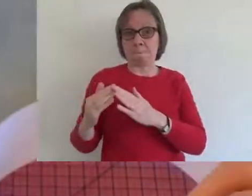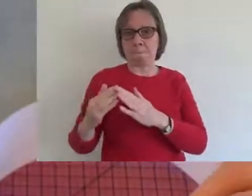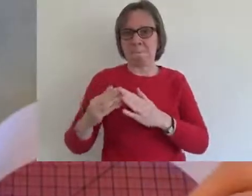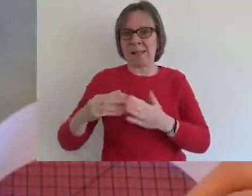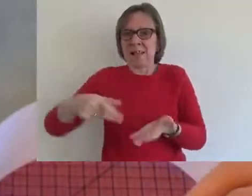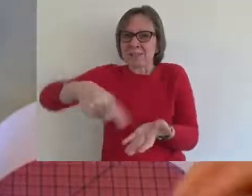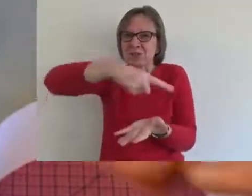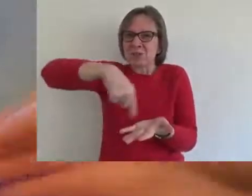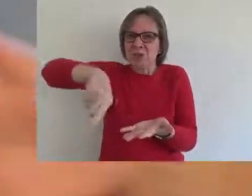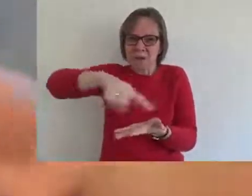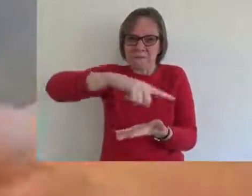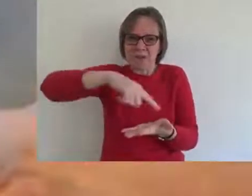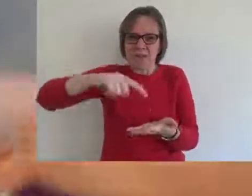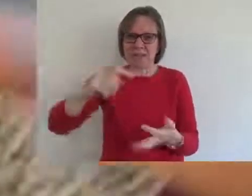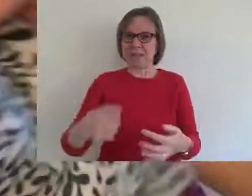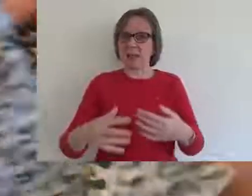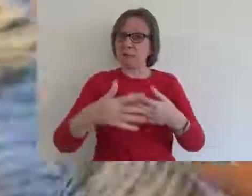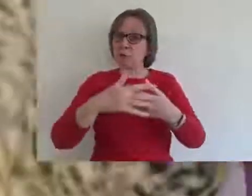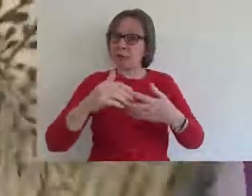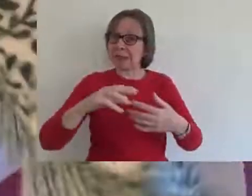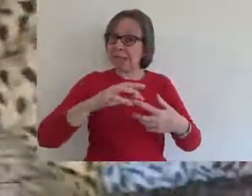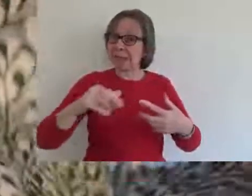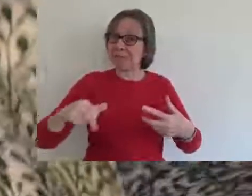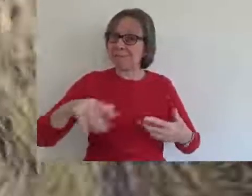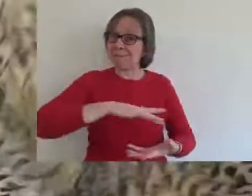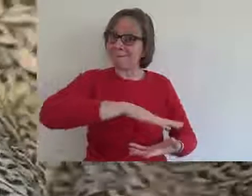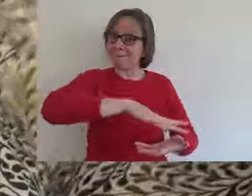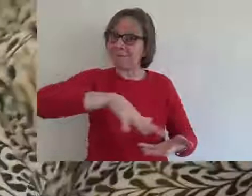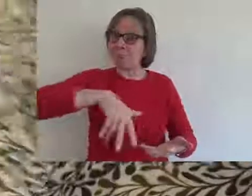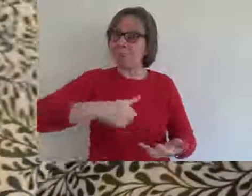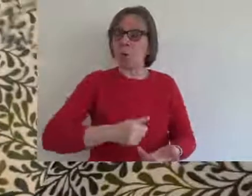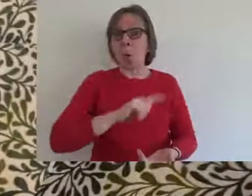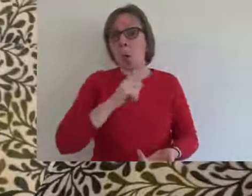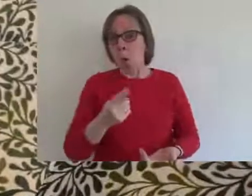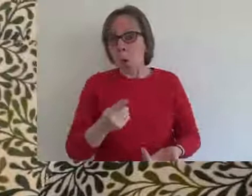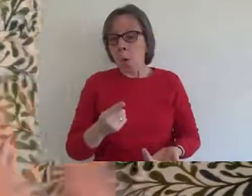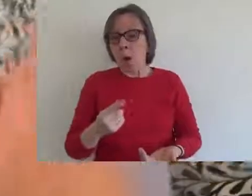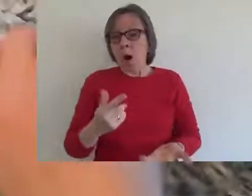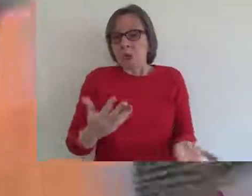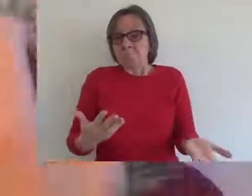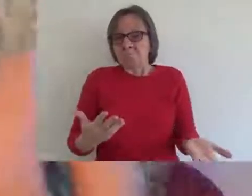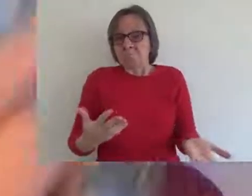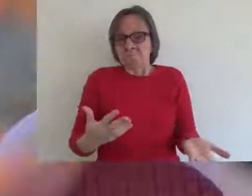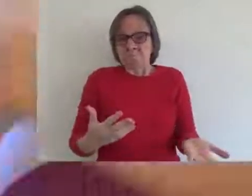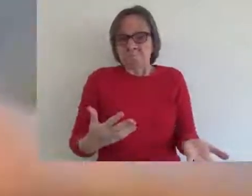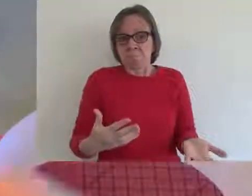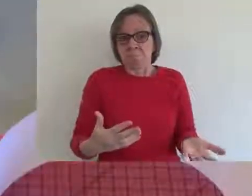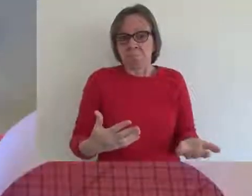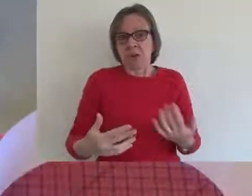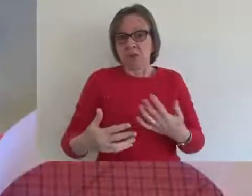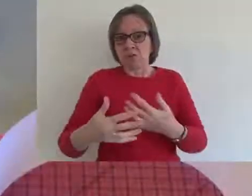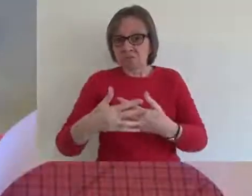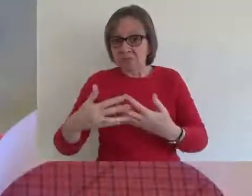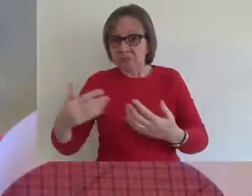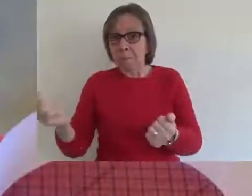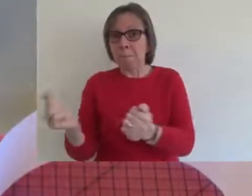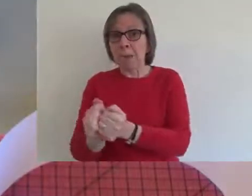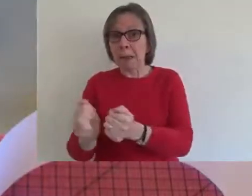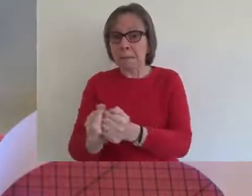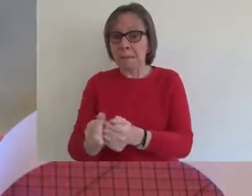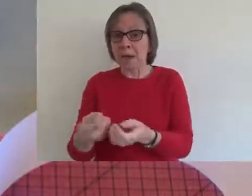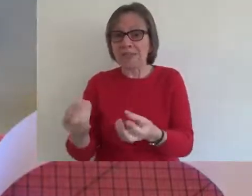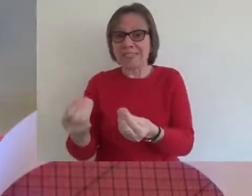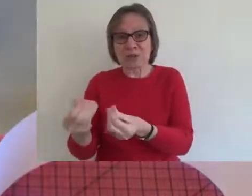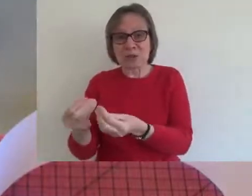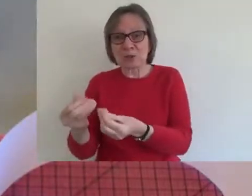at home anyway some serviettes that have got a nice green leafy pattern on, or you might